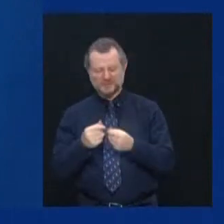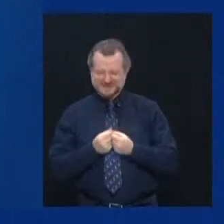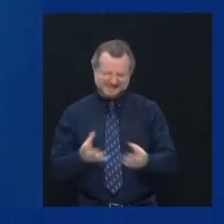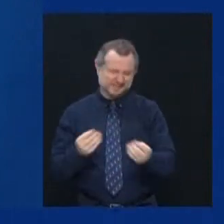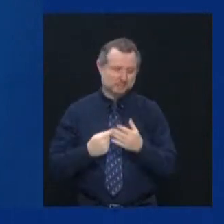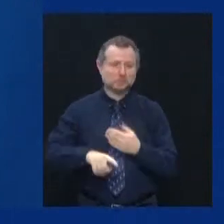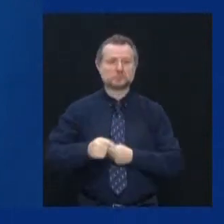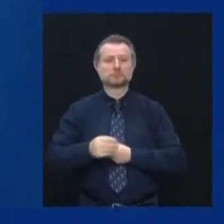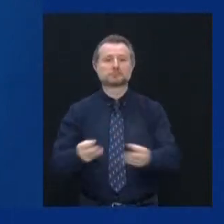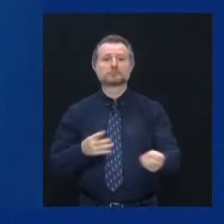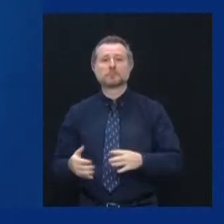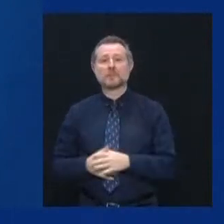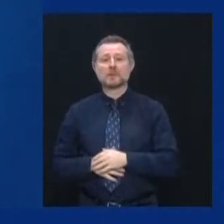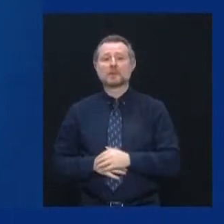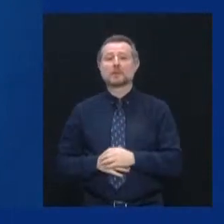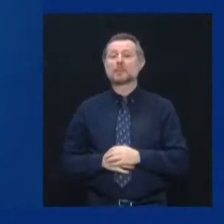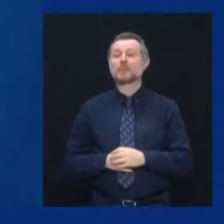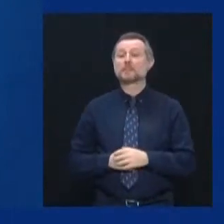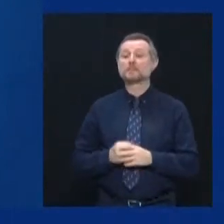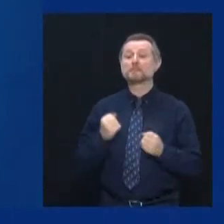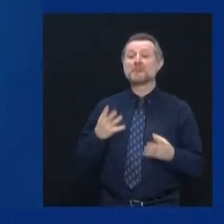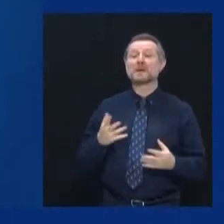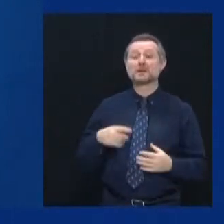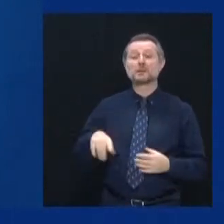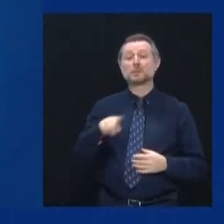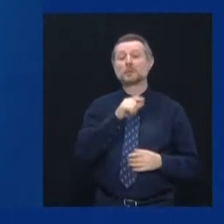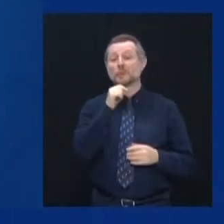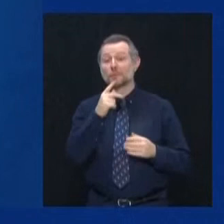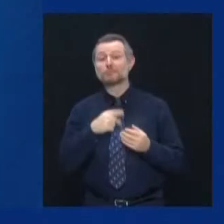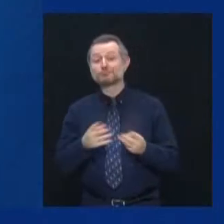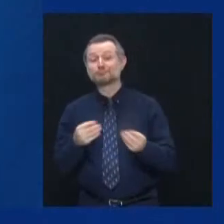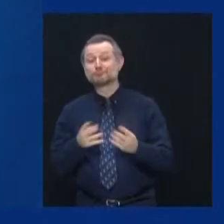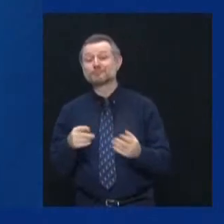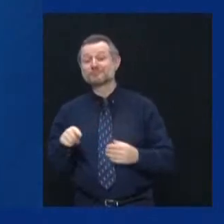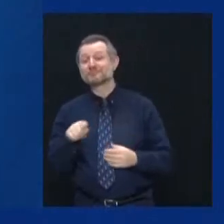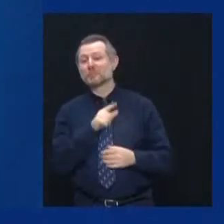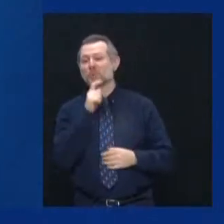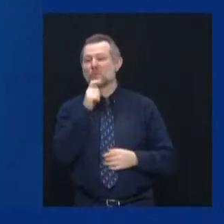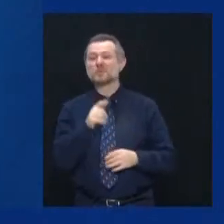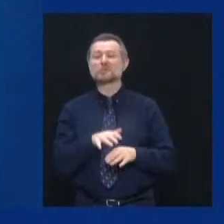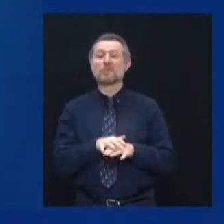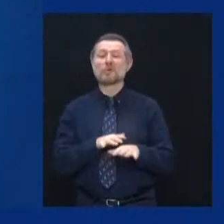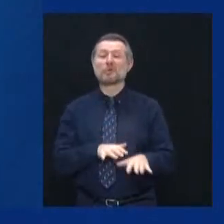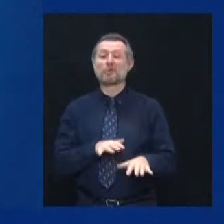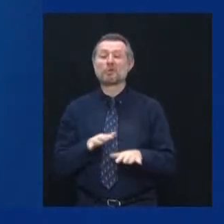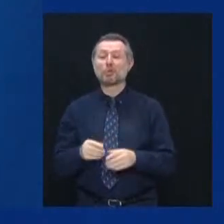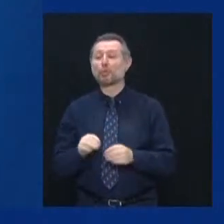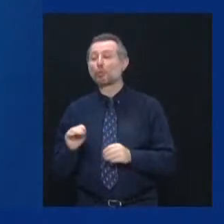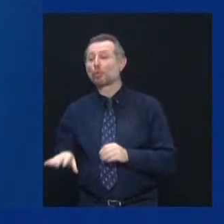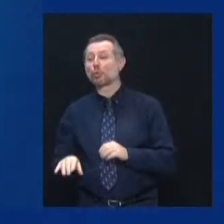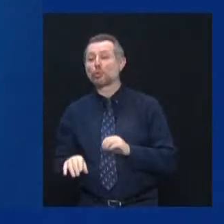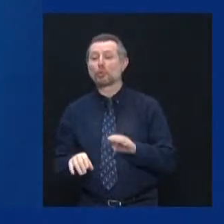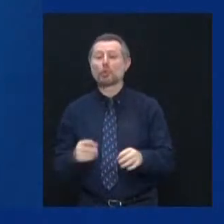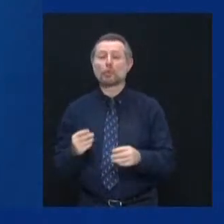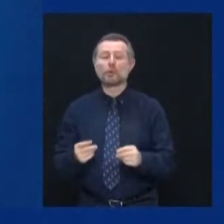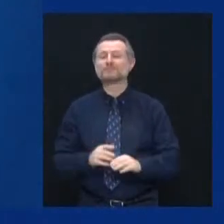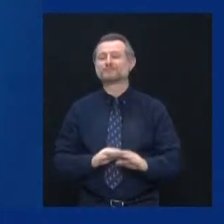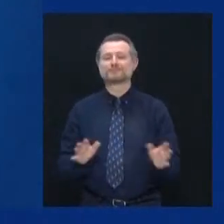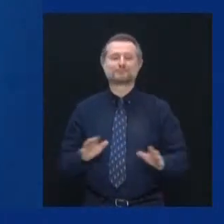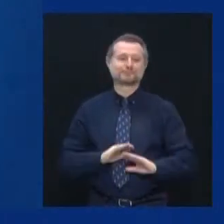We have many distributor options. The slow distributors of the vaccine will not be used from the